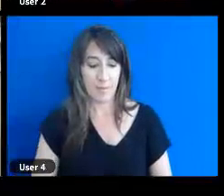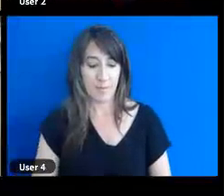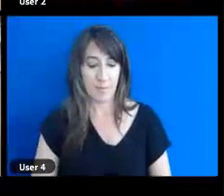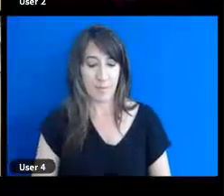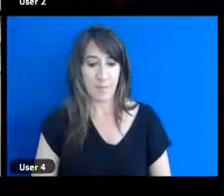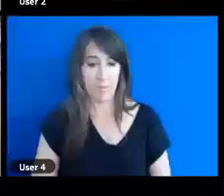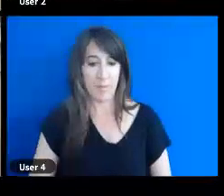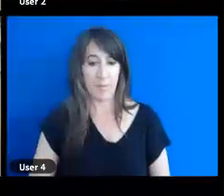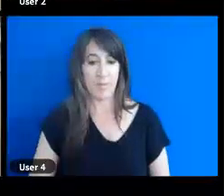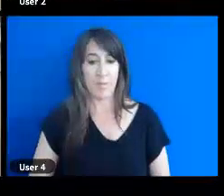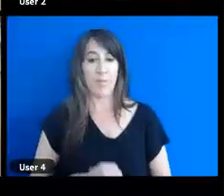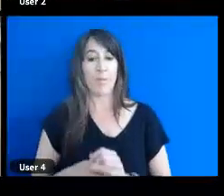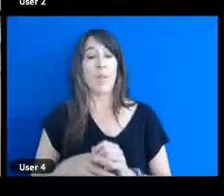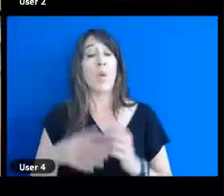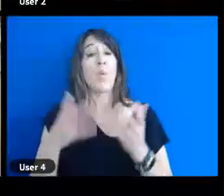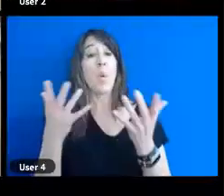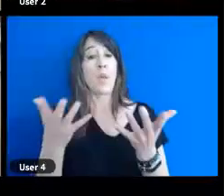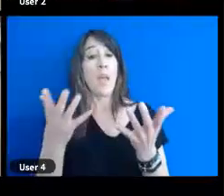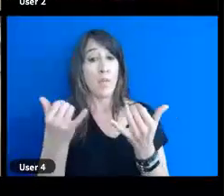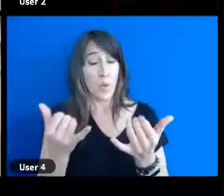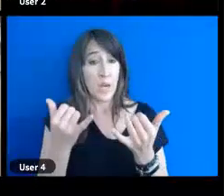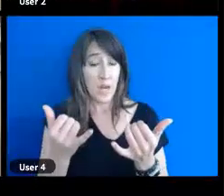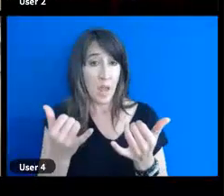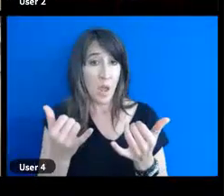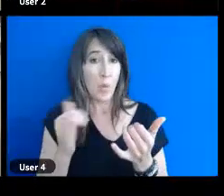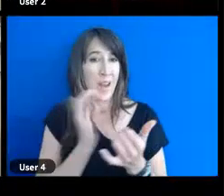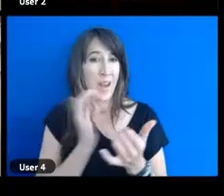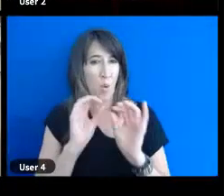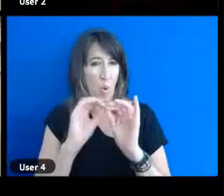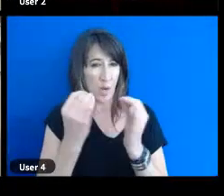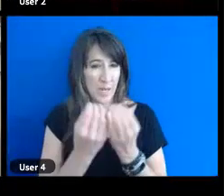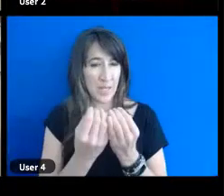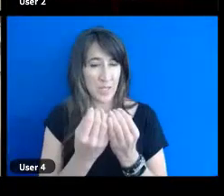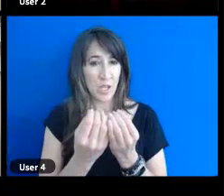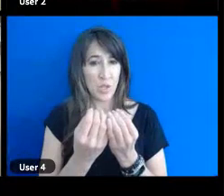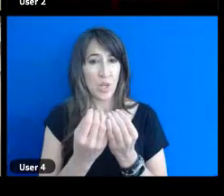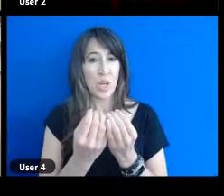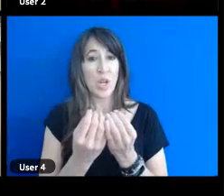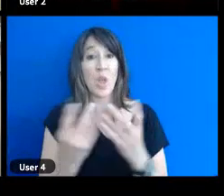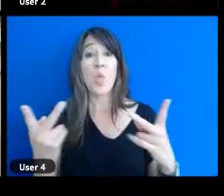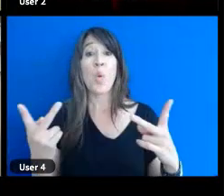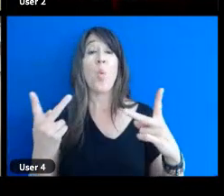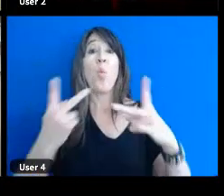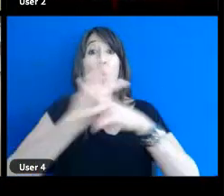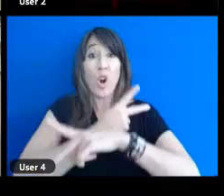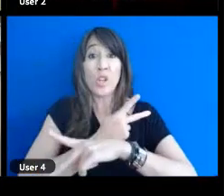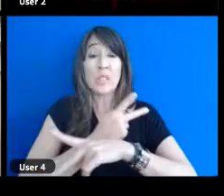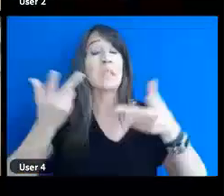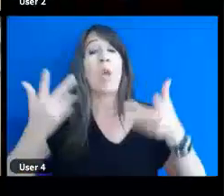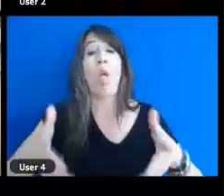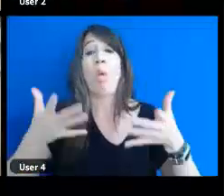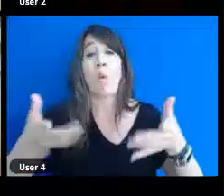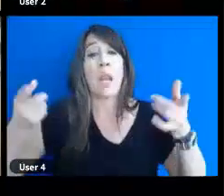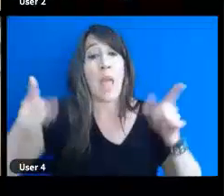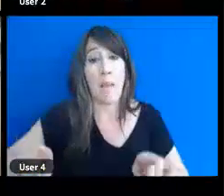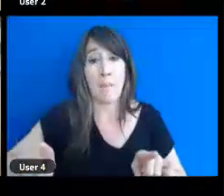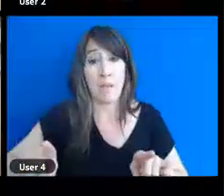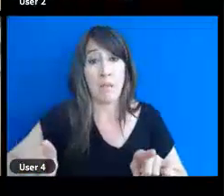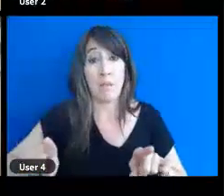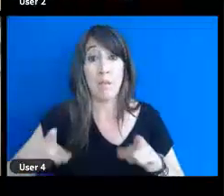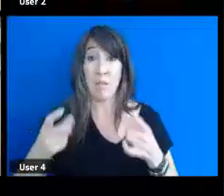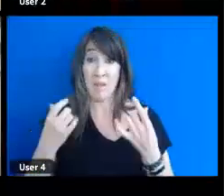that. Yeah, I would echo what you're saying, Kristin. I think what we have right now in